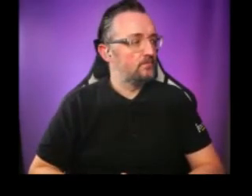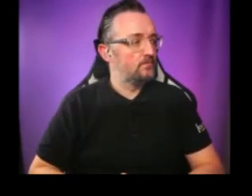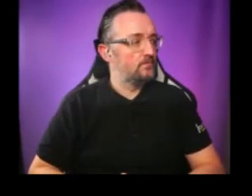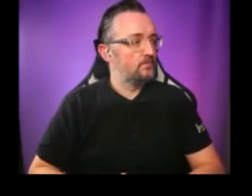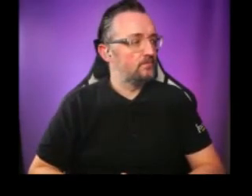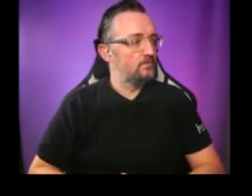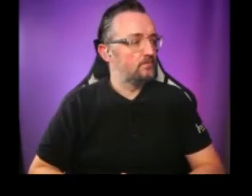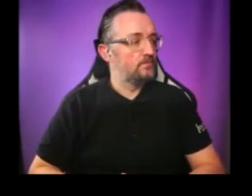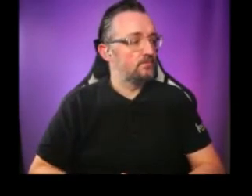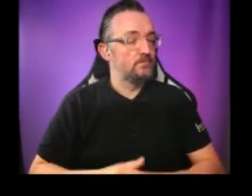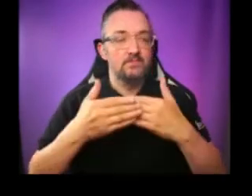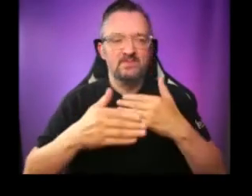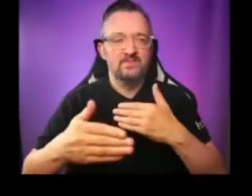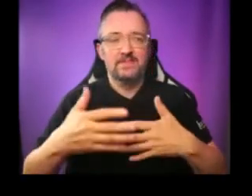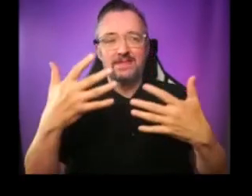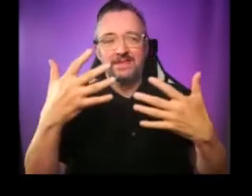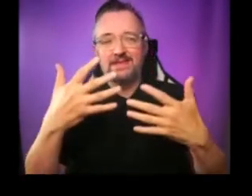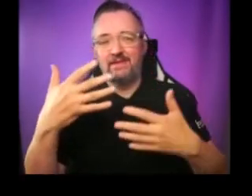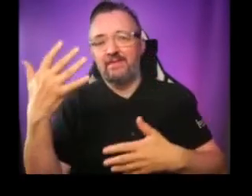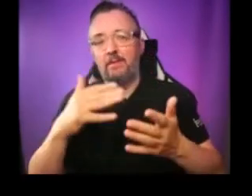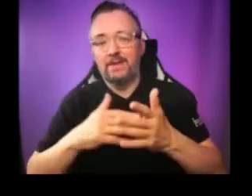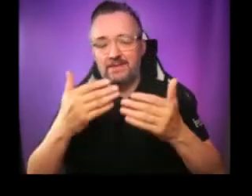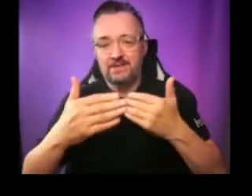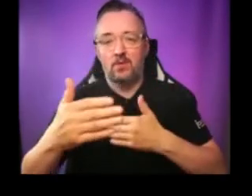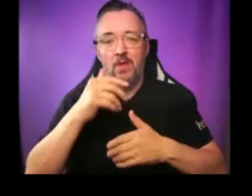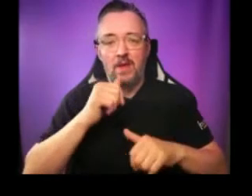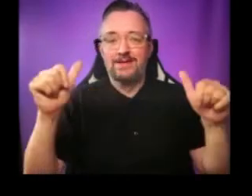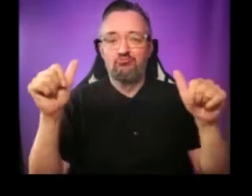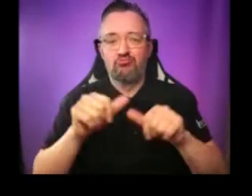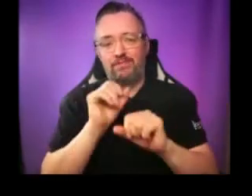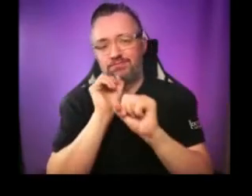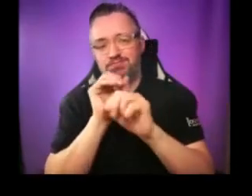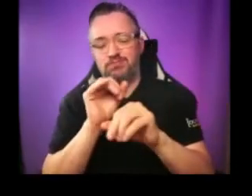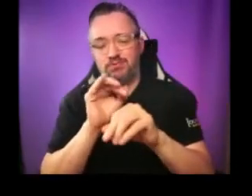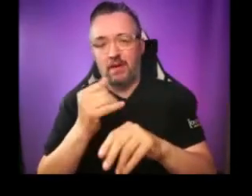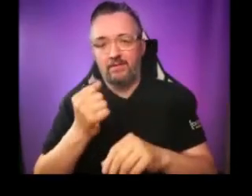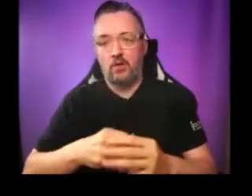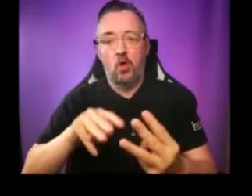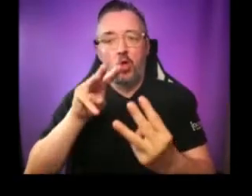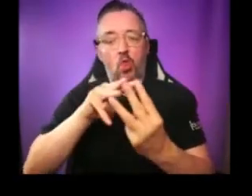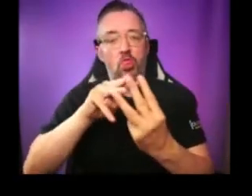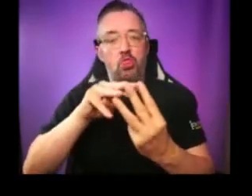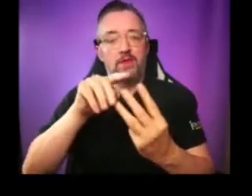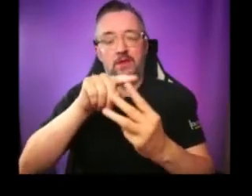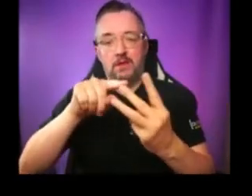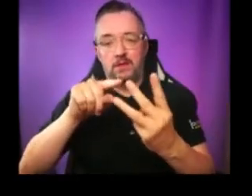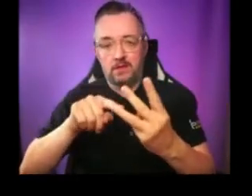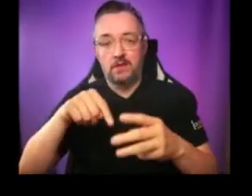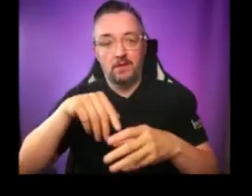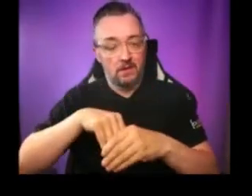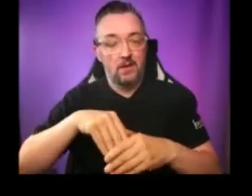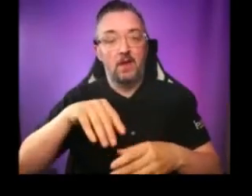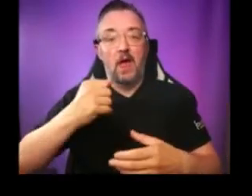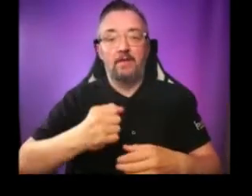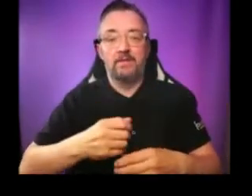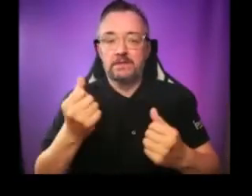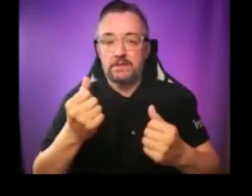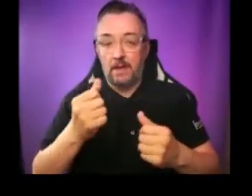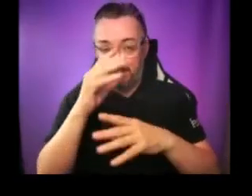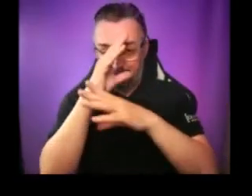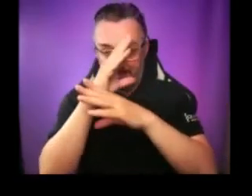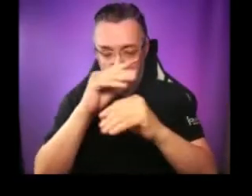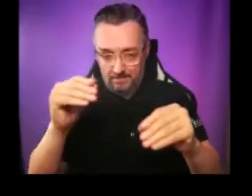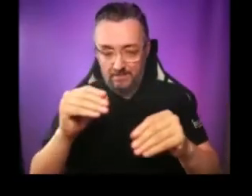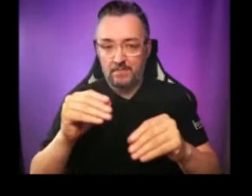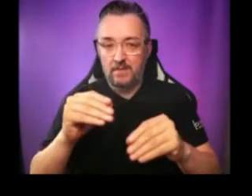So over the next 10 to 15 minutes, I'm going to lead you on a brief journey into 3 areas in this space. There are a few FYIs, as well as a few